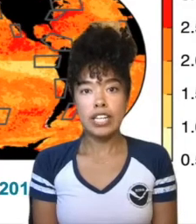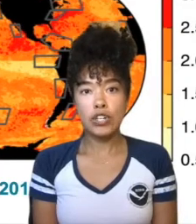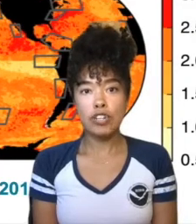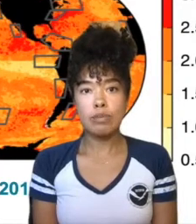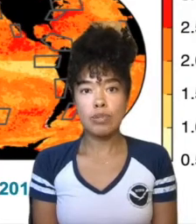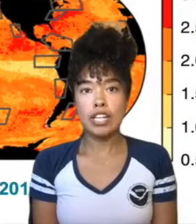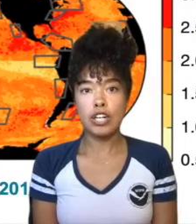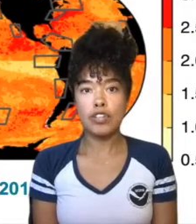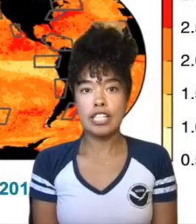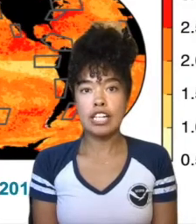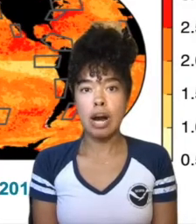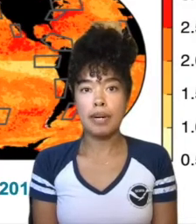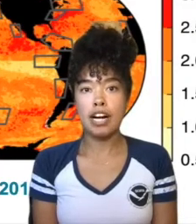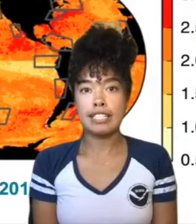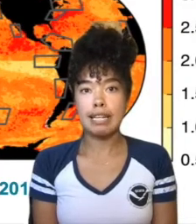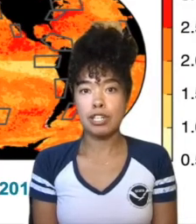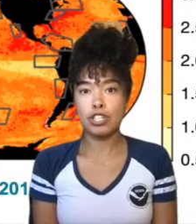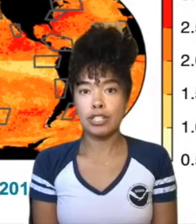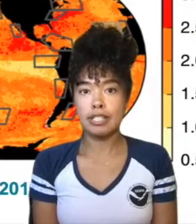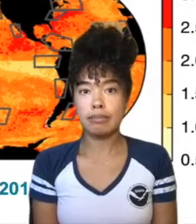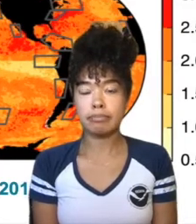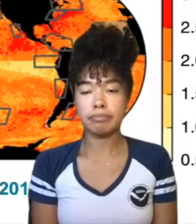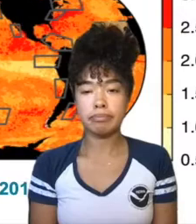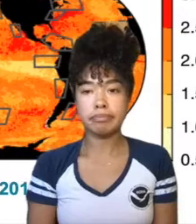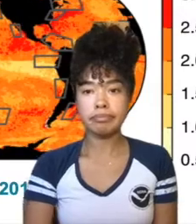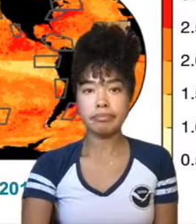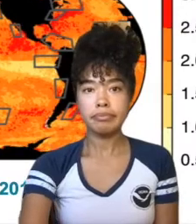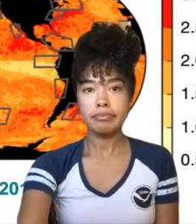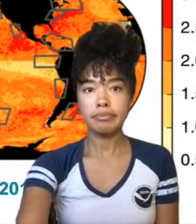to increase with increasing carbon dioxide emissions.